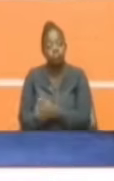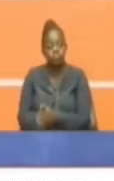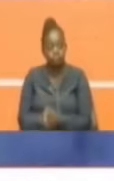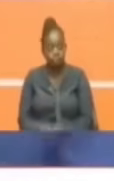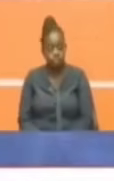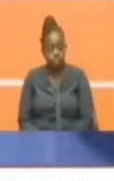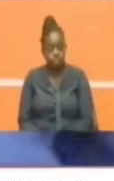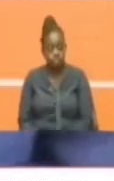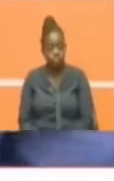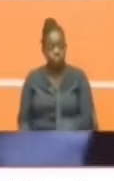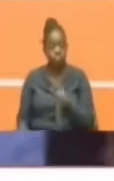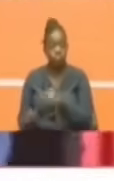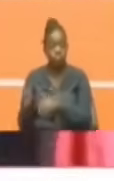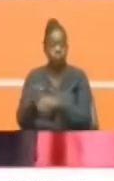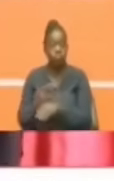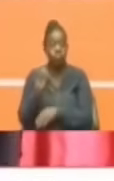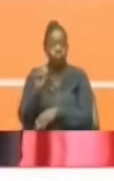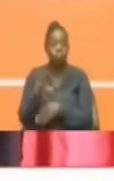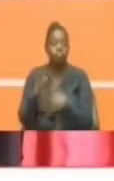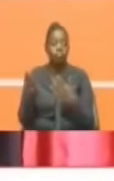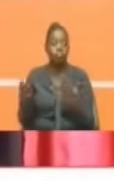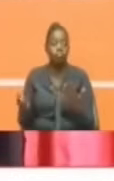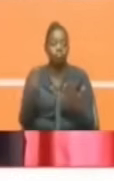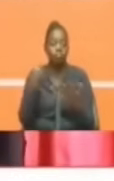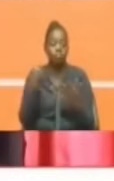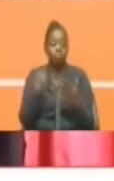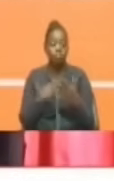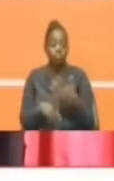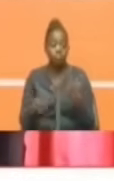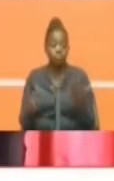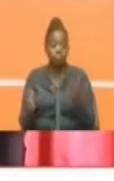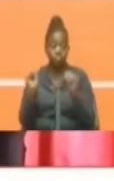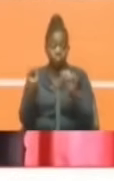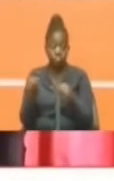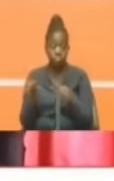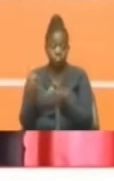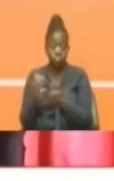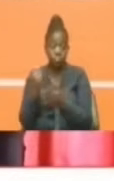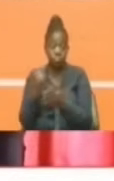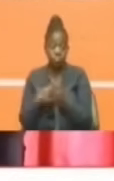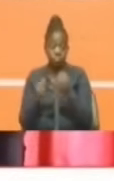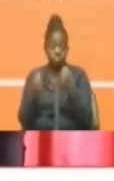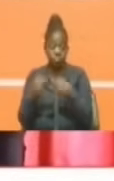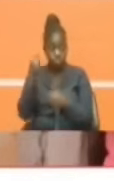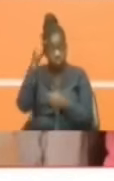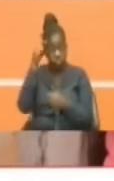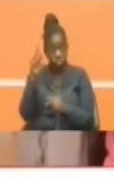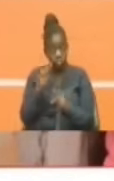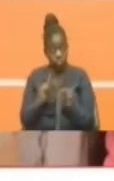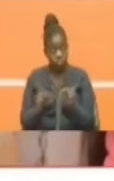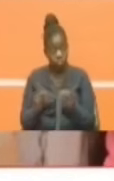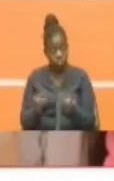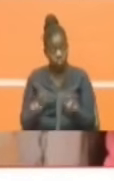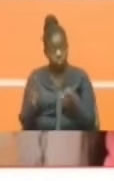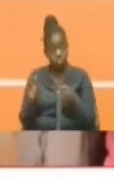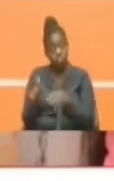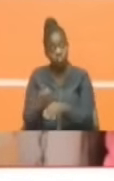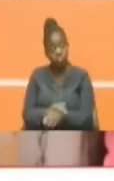ddala obuwanguzi kwa DTV wano byatuuseka buki ategeeza nti bugigwanula ebyo byekoledde abantu